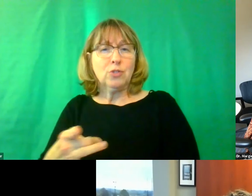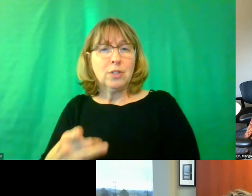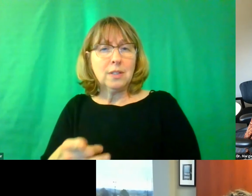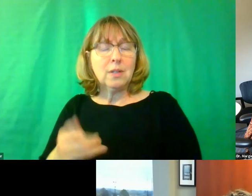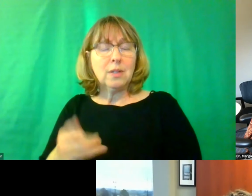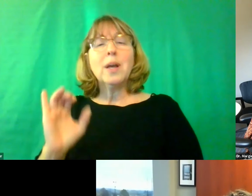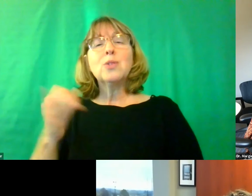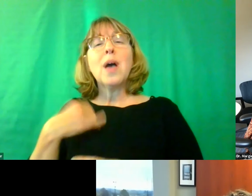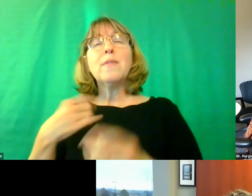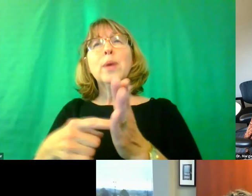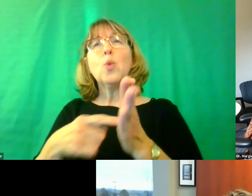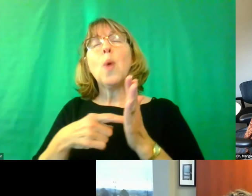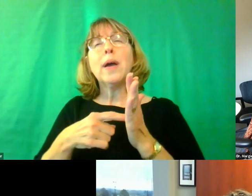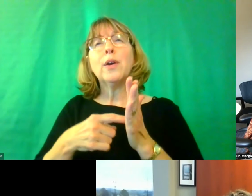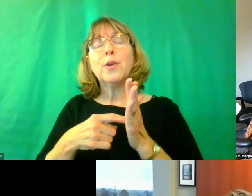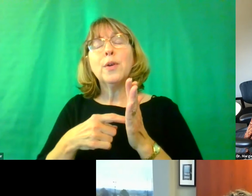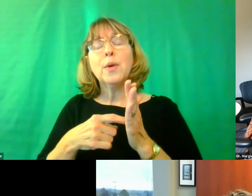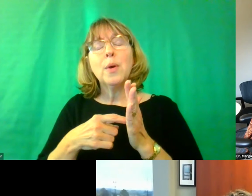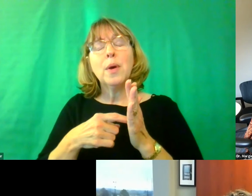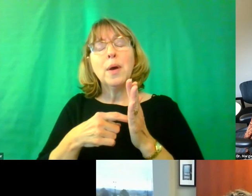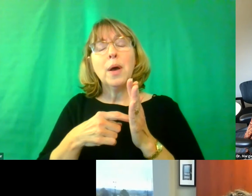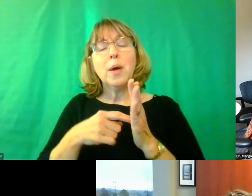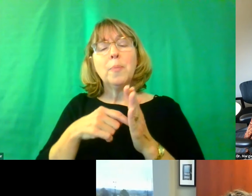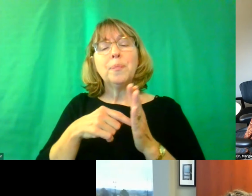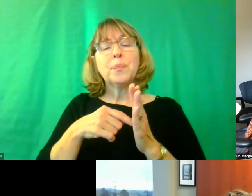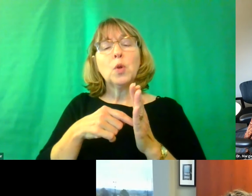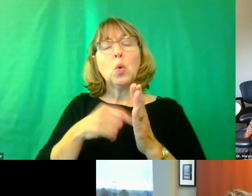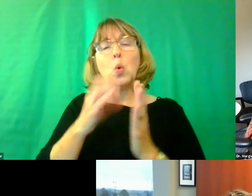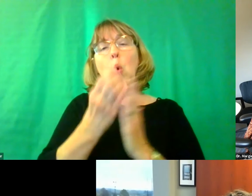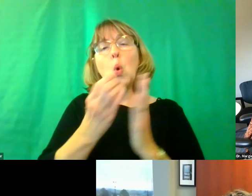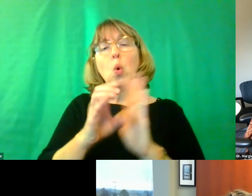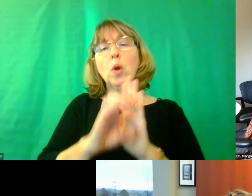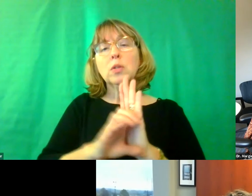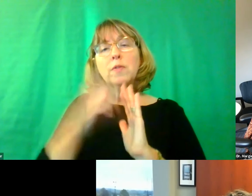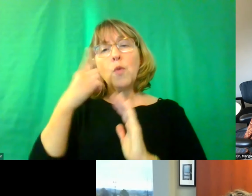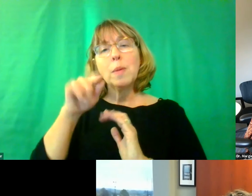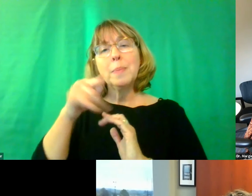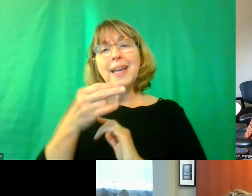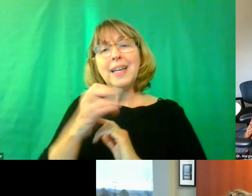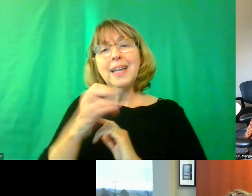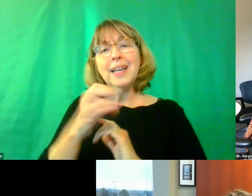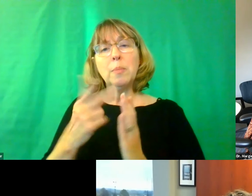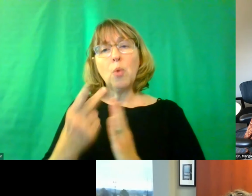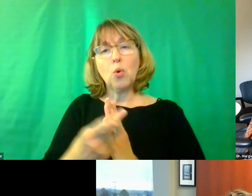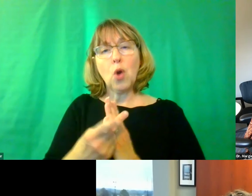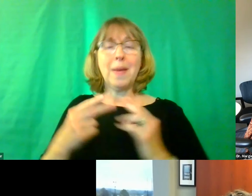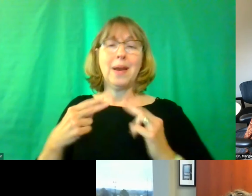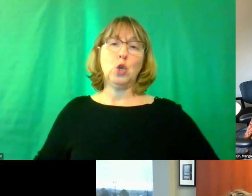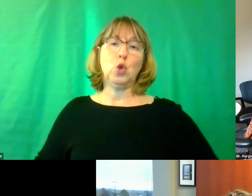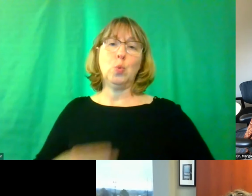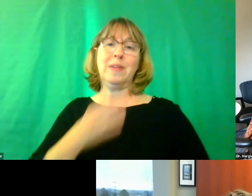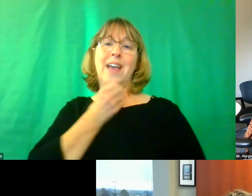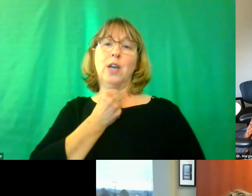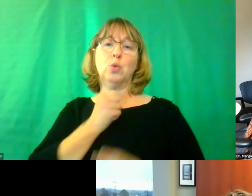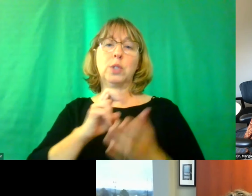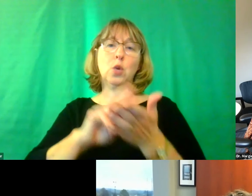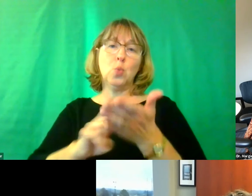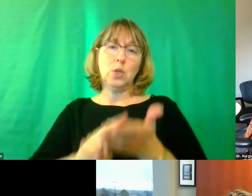pilot required course to our PhD programs on human values and research. And so the coronavirus